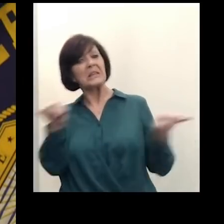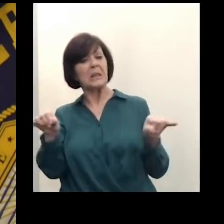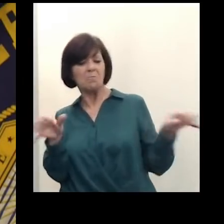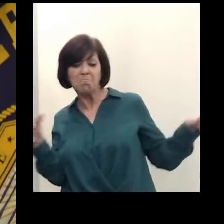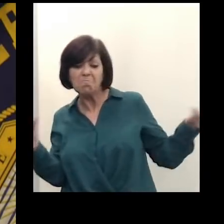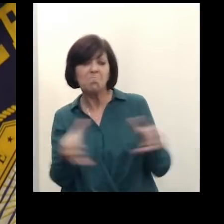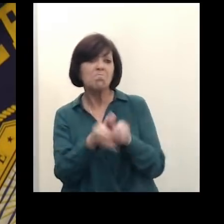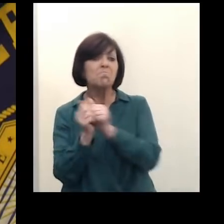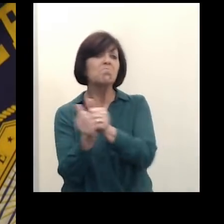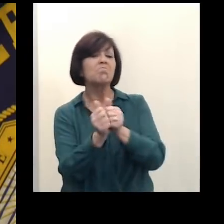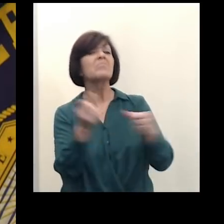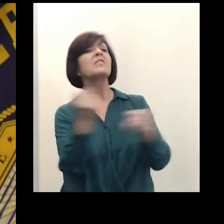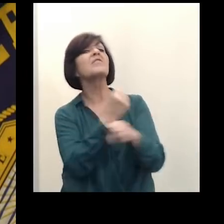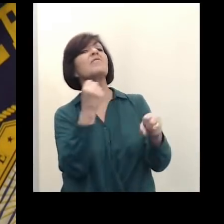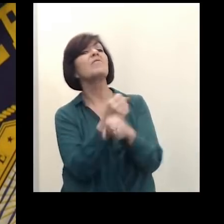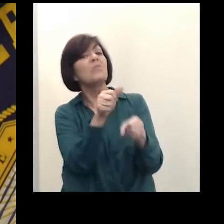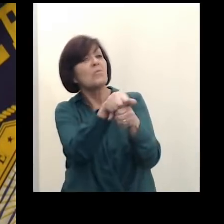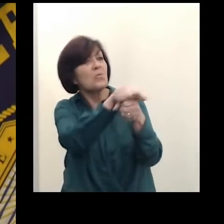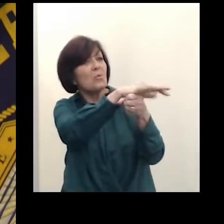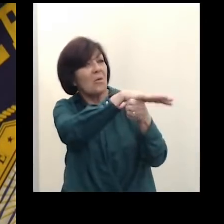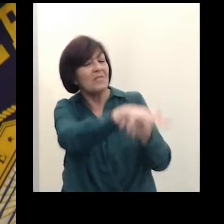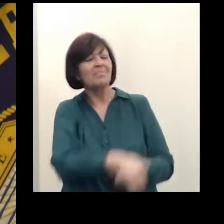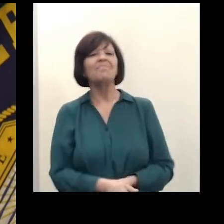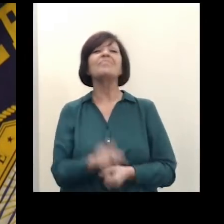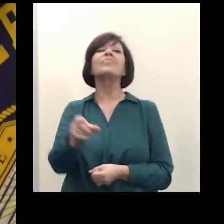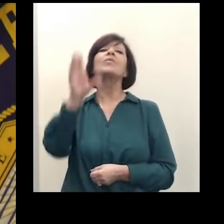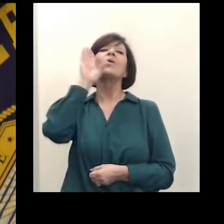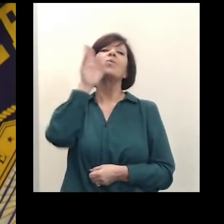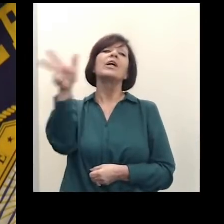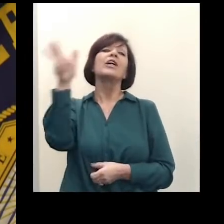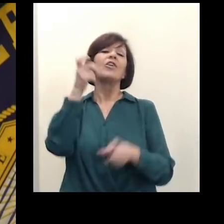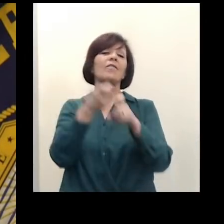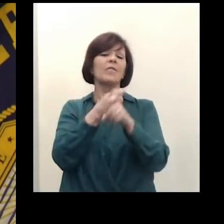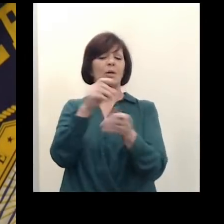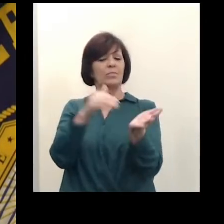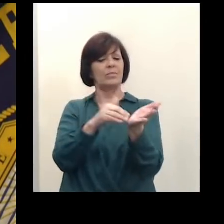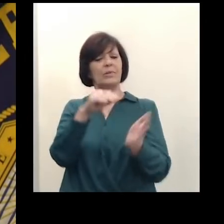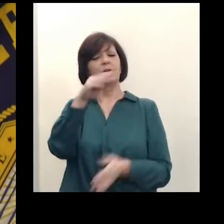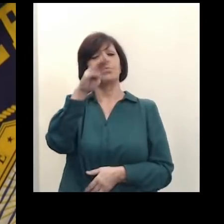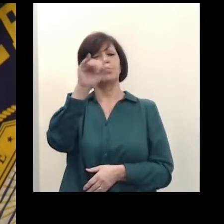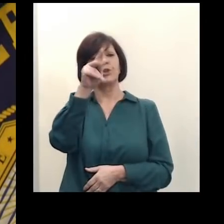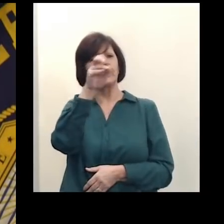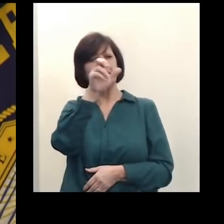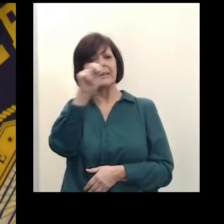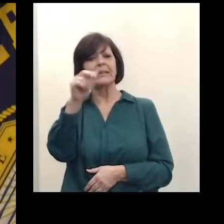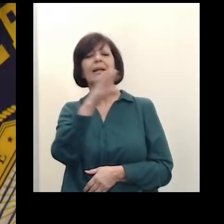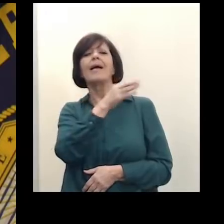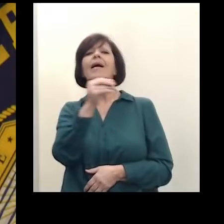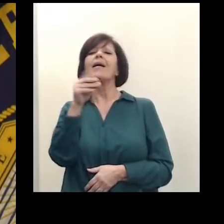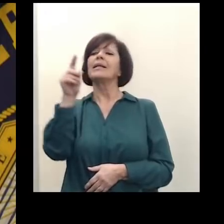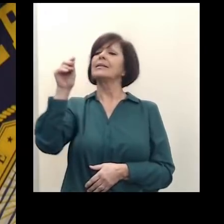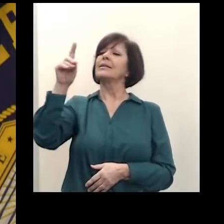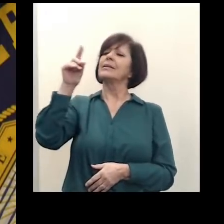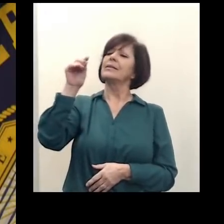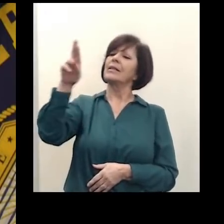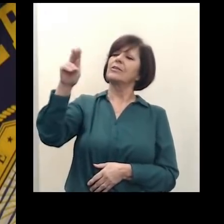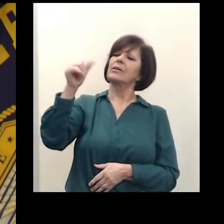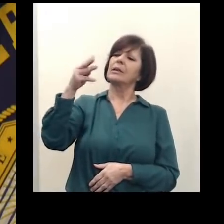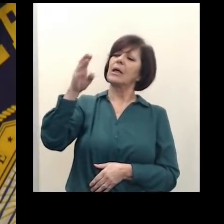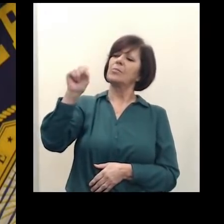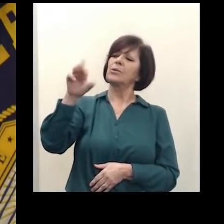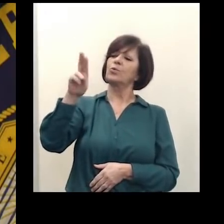You'll hear from Dr. Burstein, of course, and we also have a special guest, Dr. Thomas Russo, from the University of Buffalo Medical School, of course,